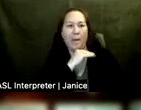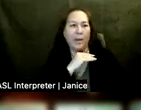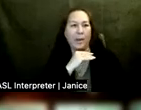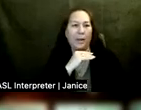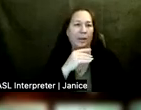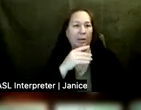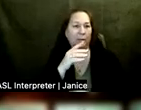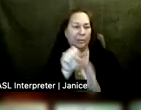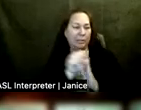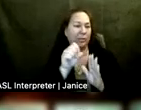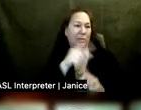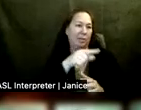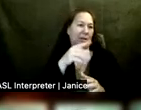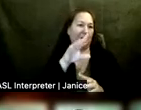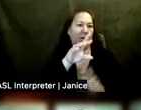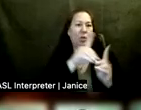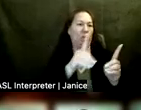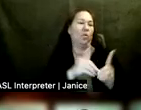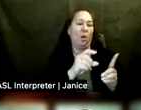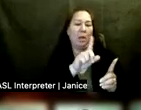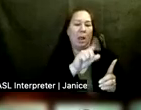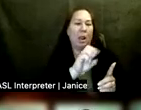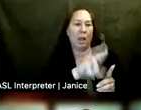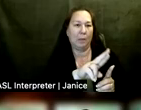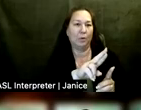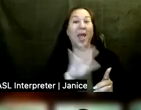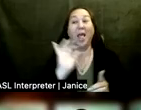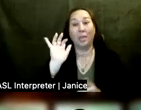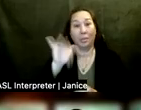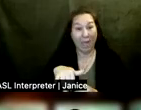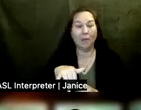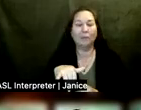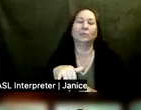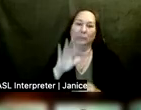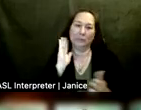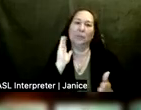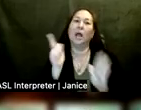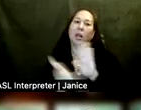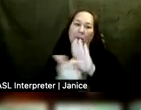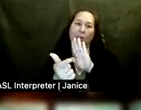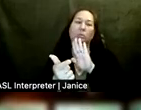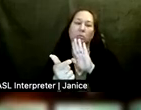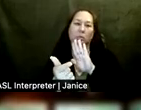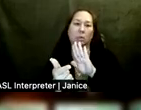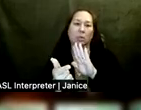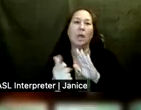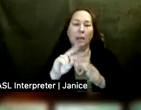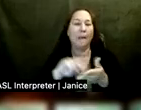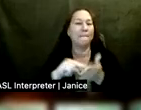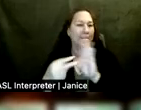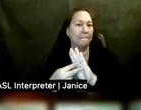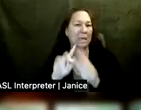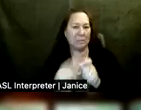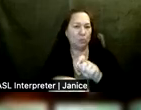under this law, under the FLSA, unlawful. They constitute retaliation. And we have